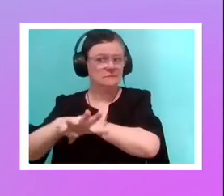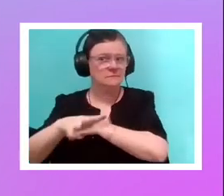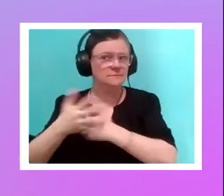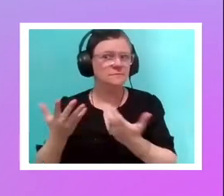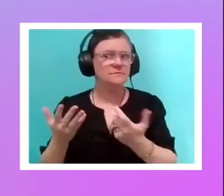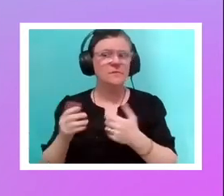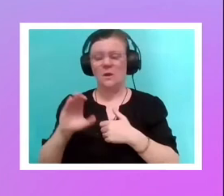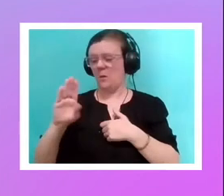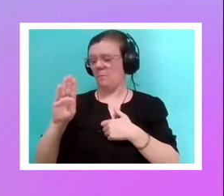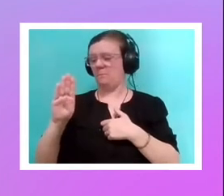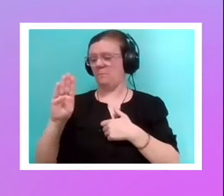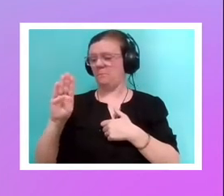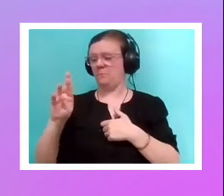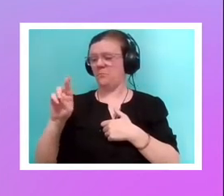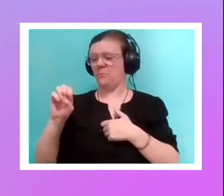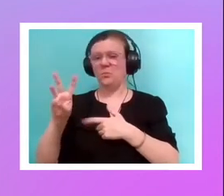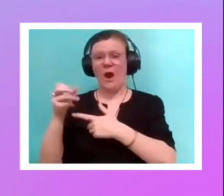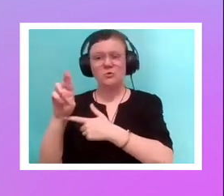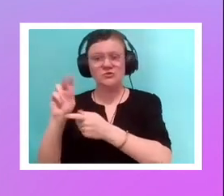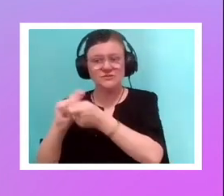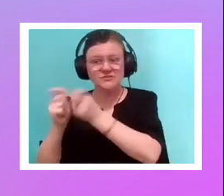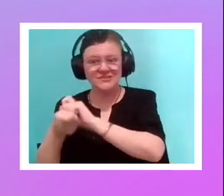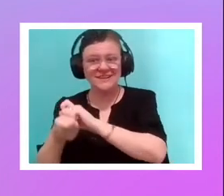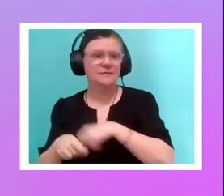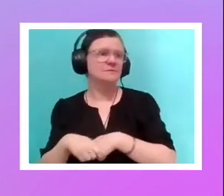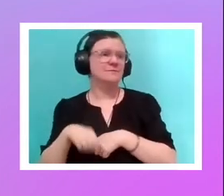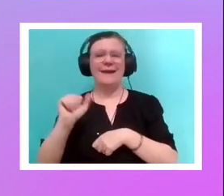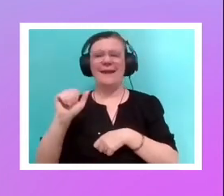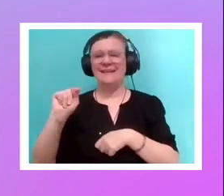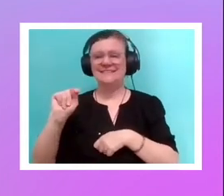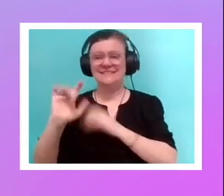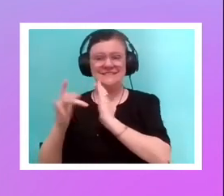the browser versions people use or the assistive technologies people